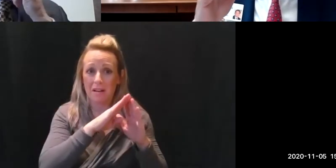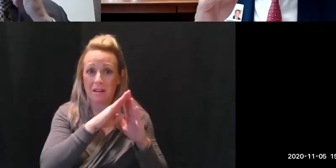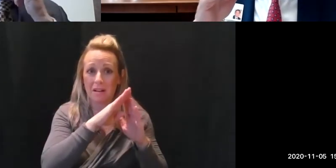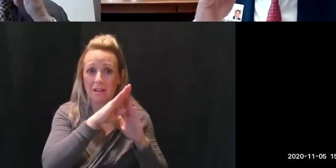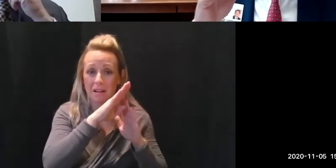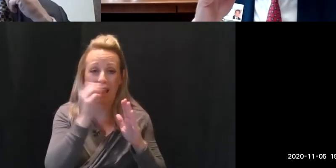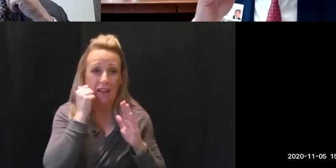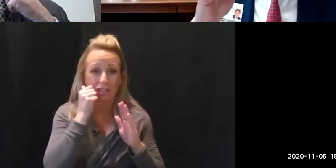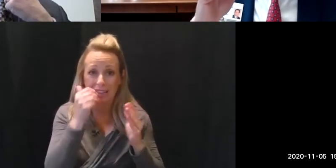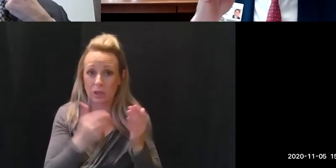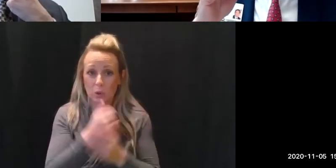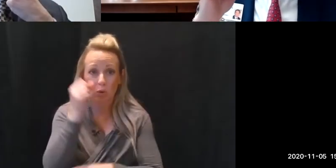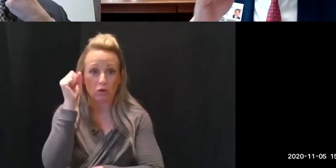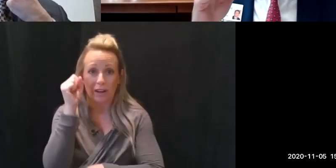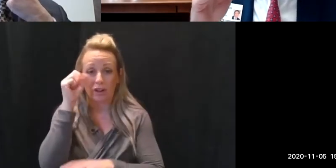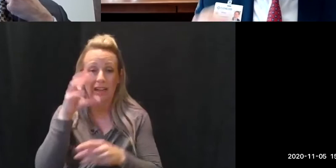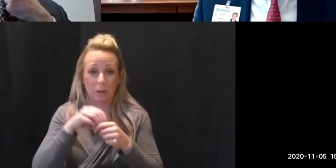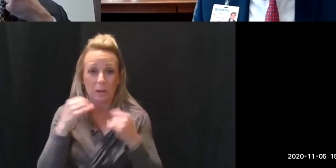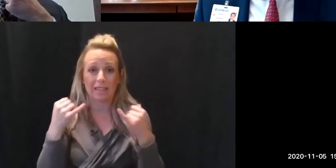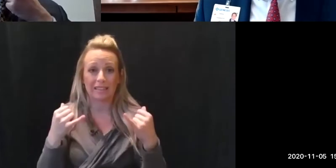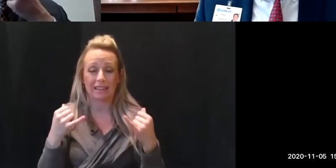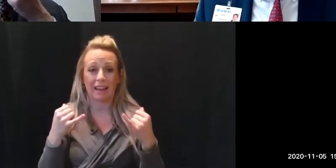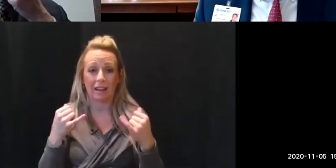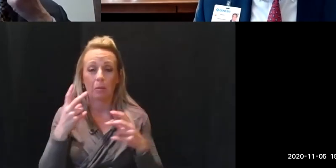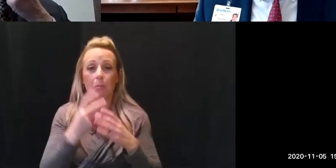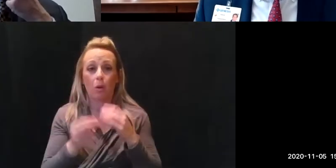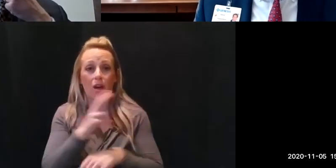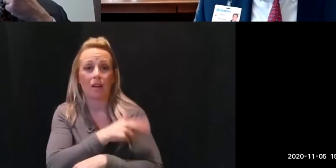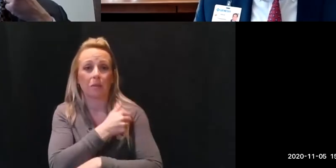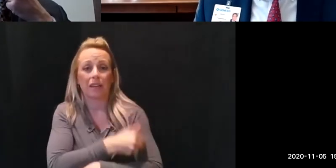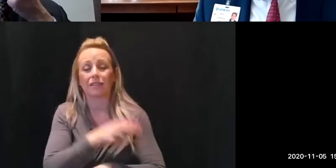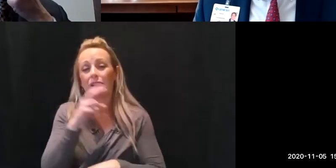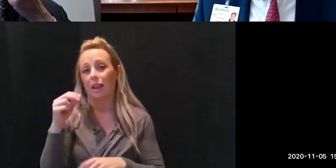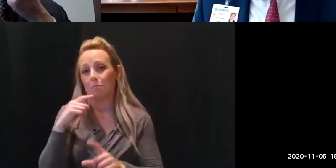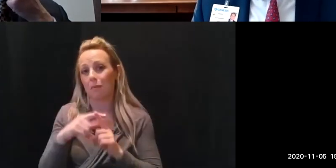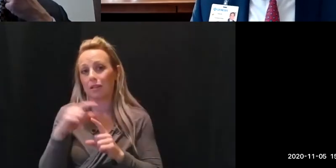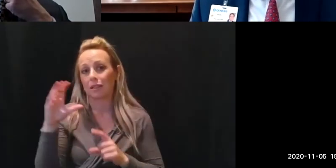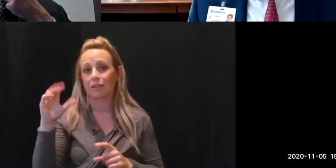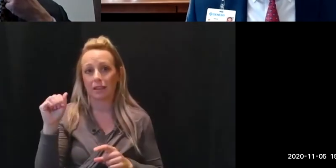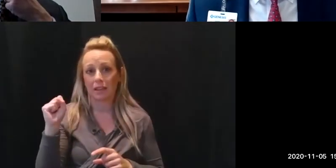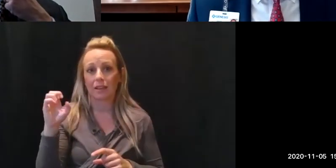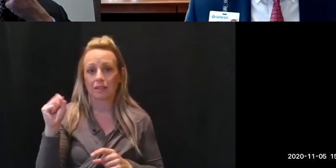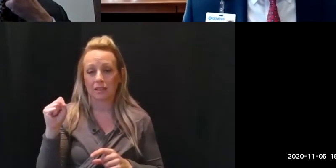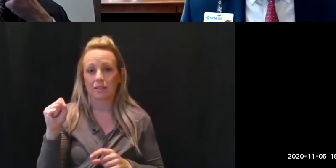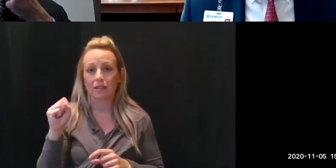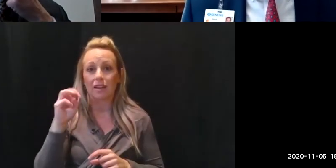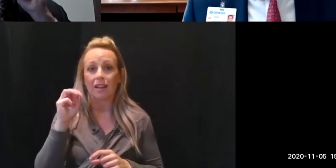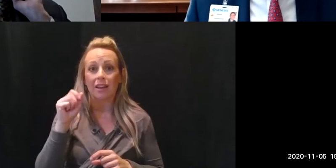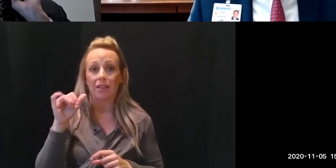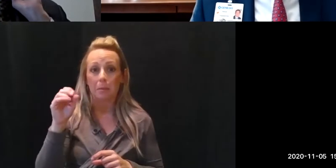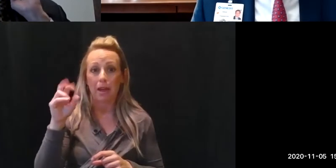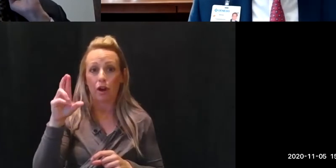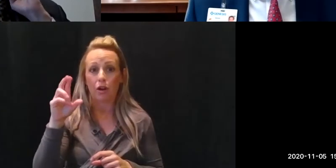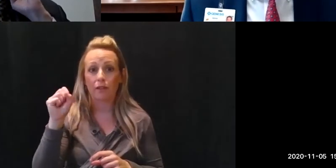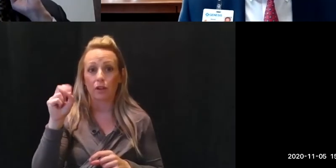record, including today, both in hospitalization and in positive cases. Now, the mayor of Sioux Falls, South Dakota said